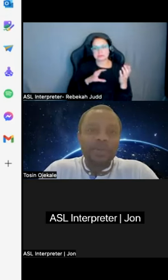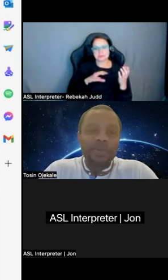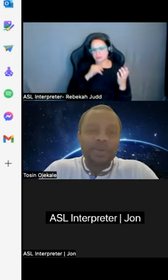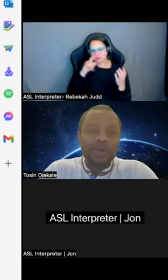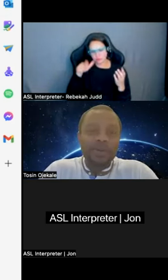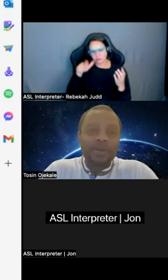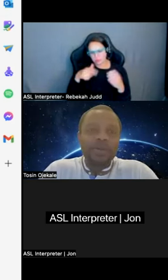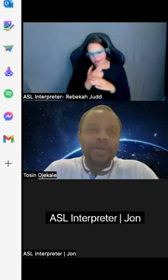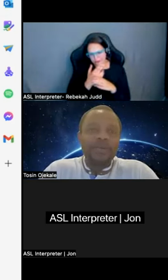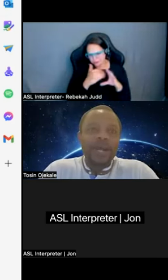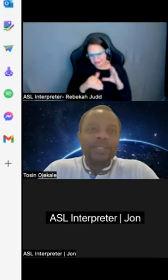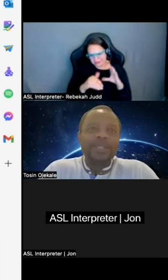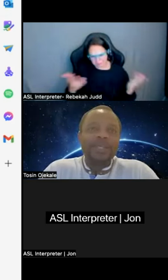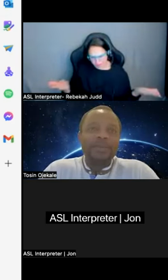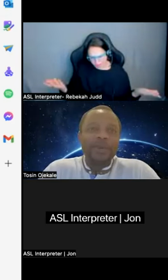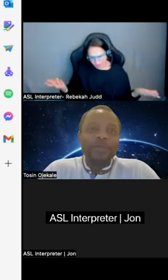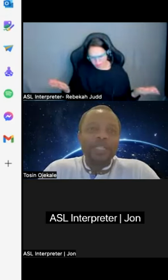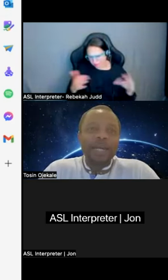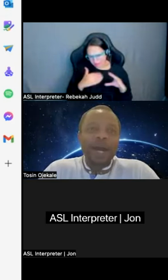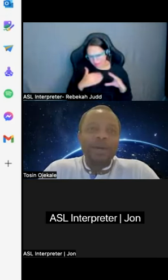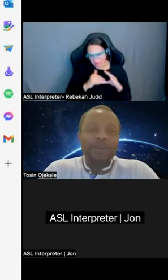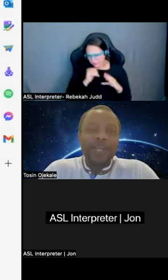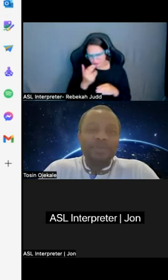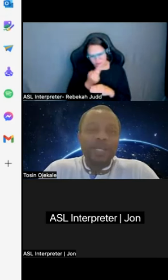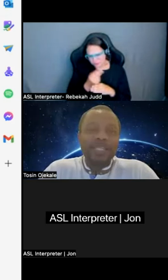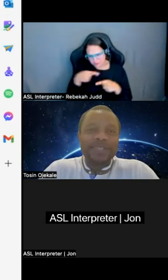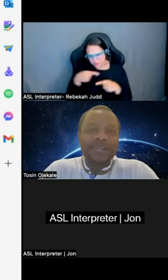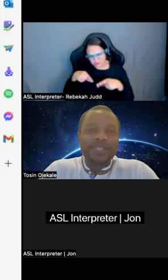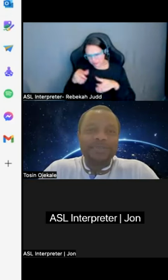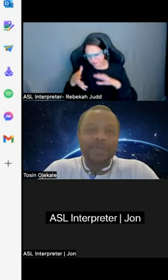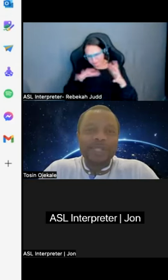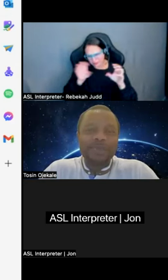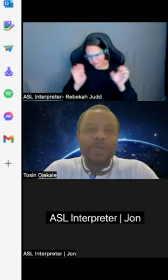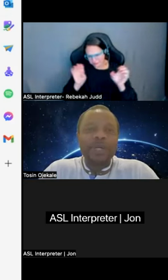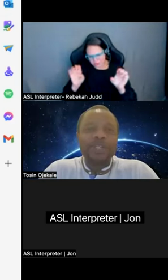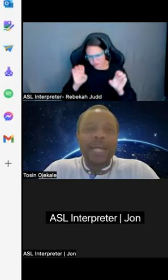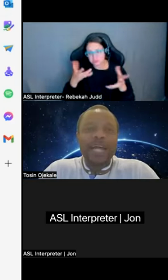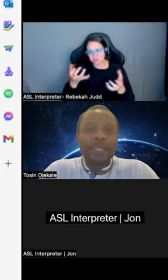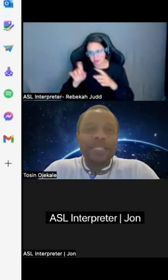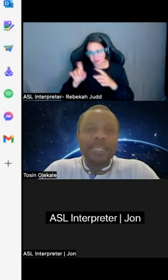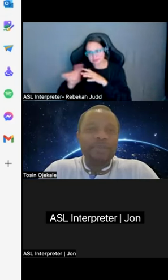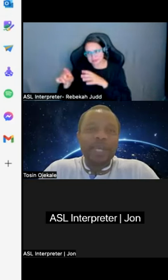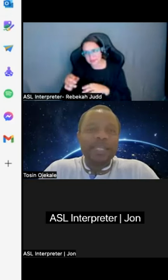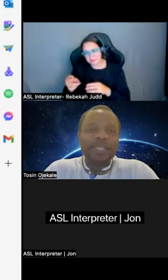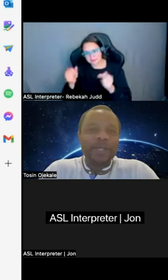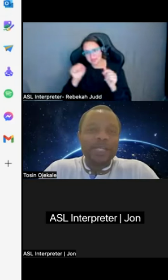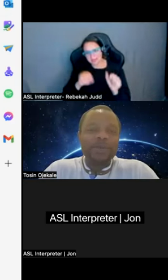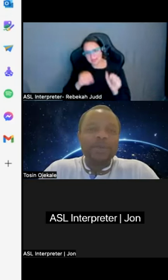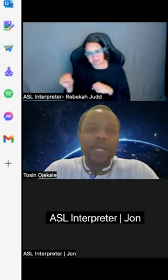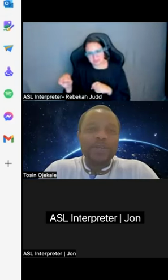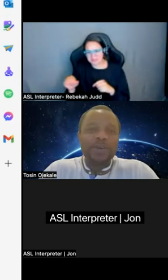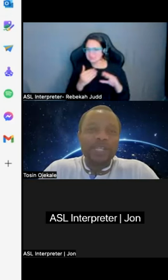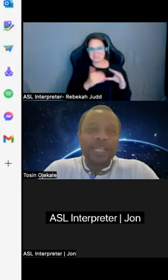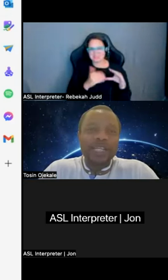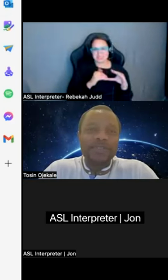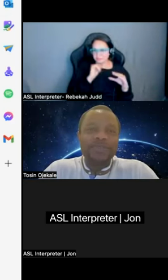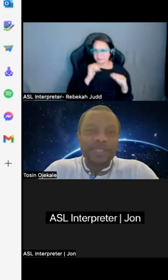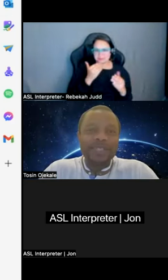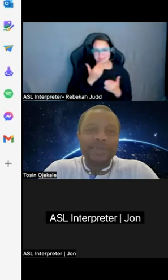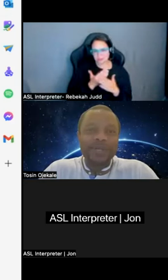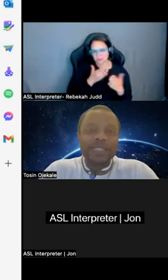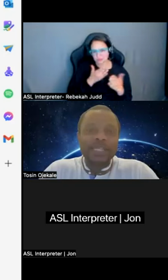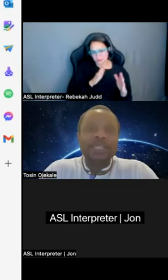people, right? Because you want them out of their space as fast as possible. So that means email is not a good way to communicate